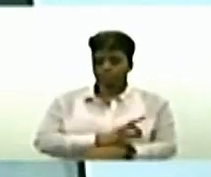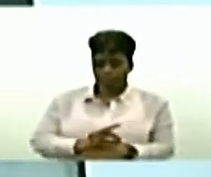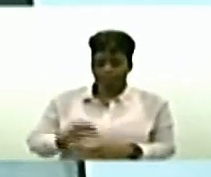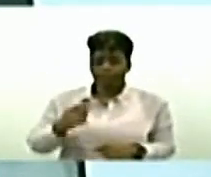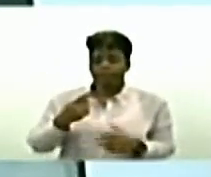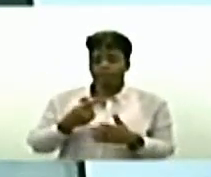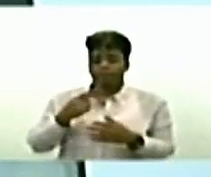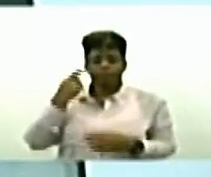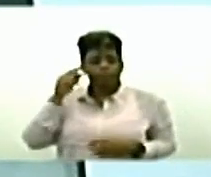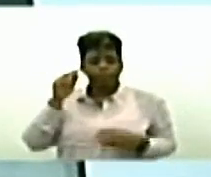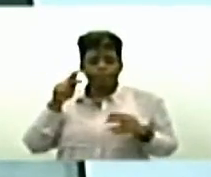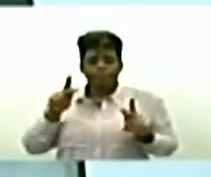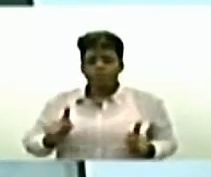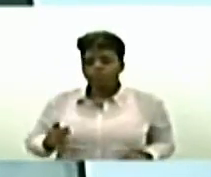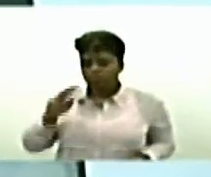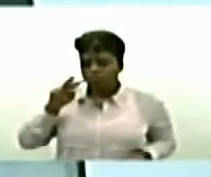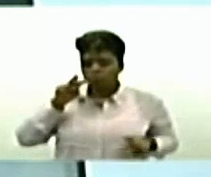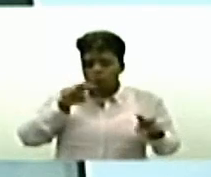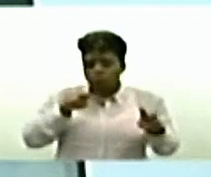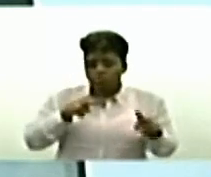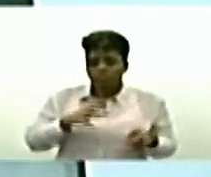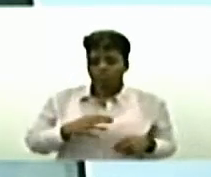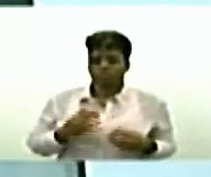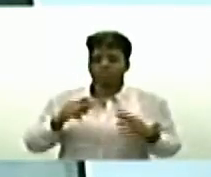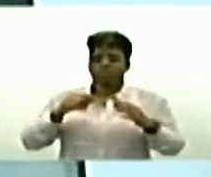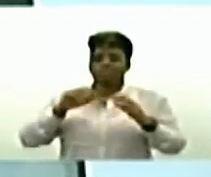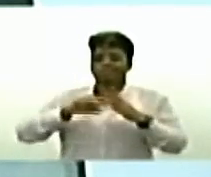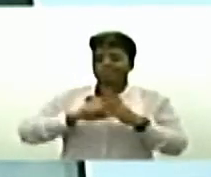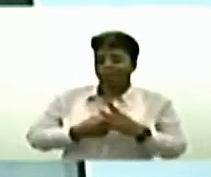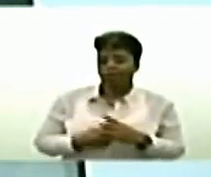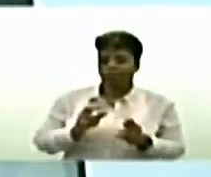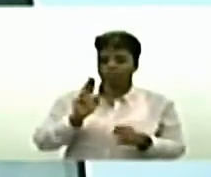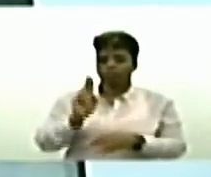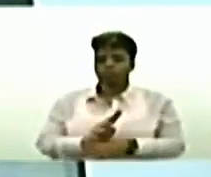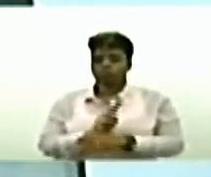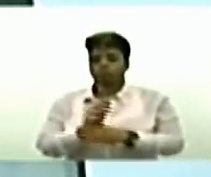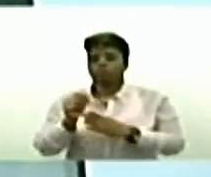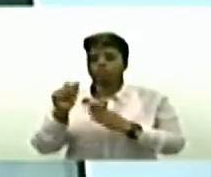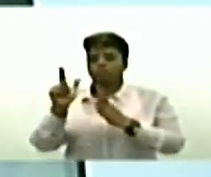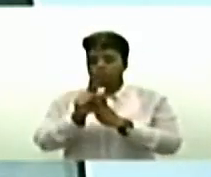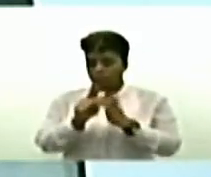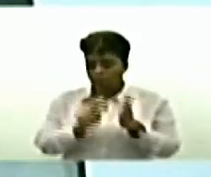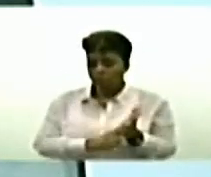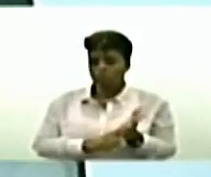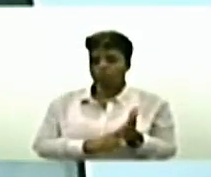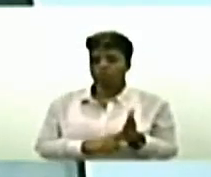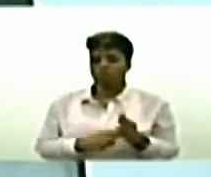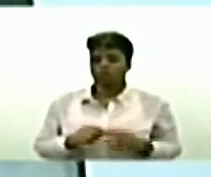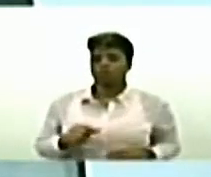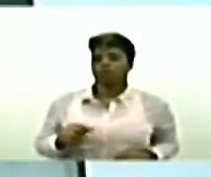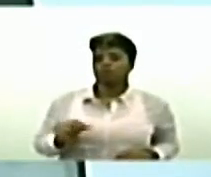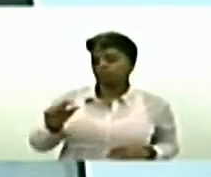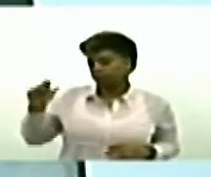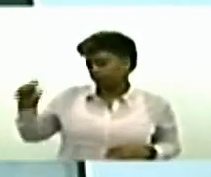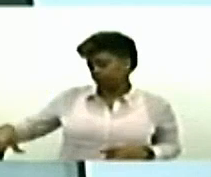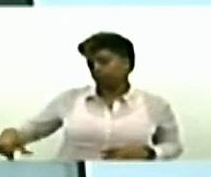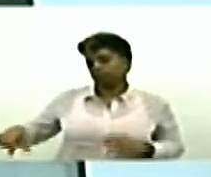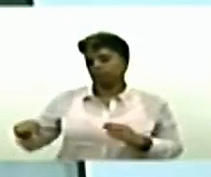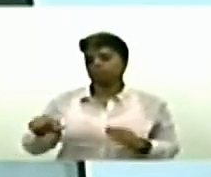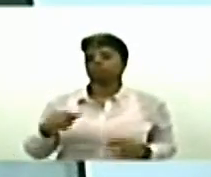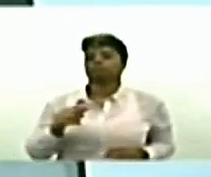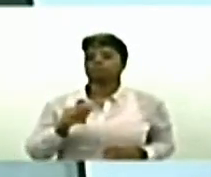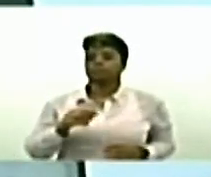and enforce the Litter Abatement Act. And we think it's a major step in changing our